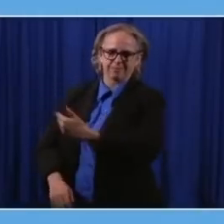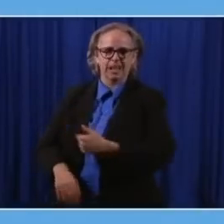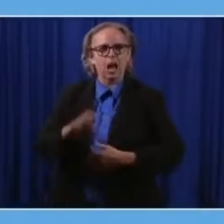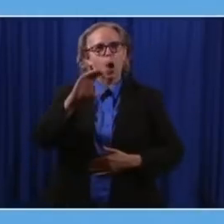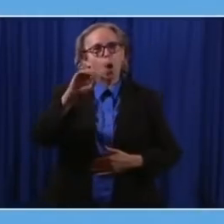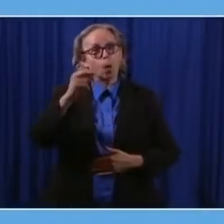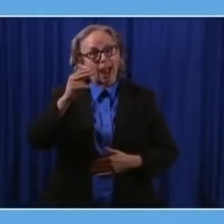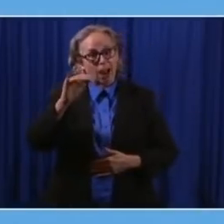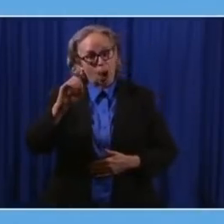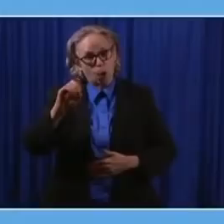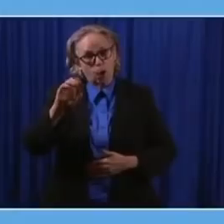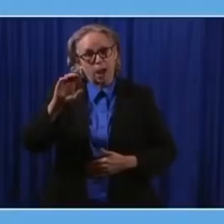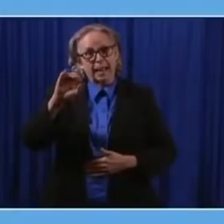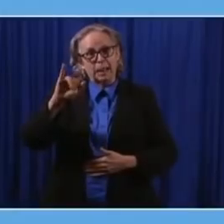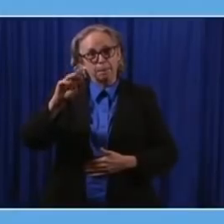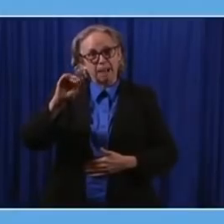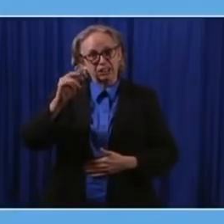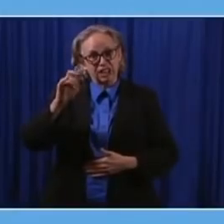ohioimaginationlibrary.org. That's